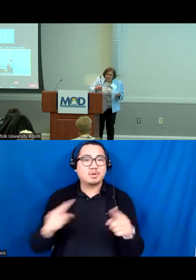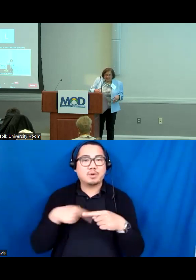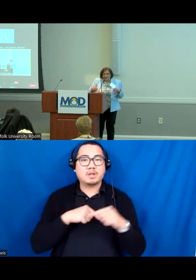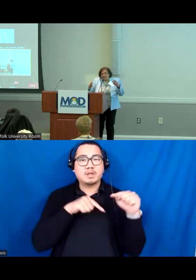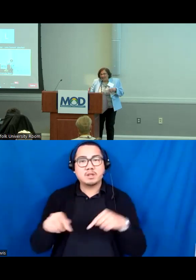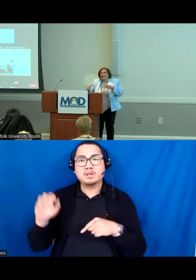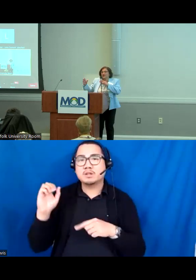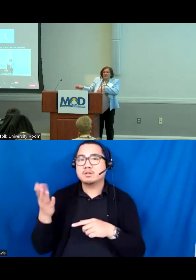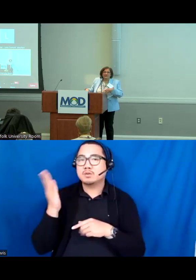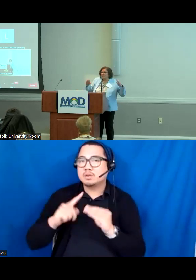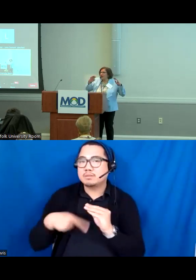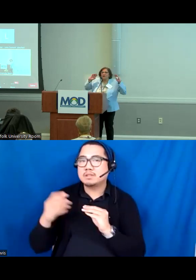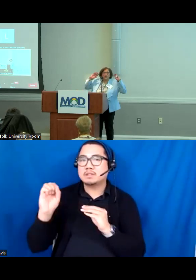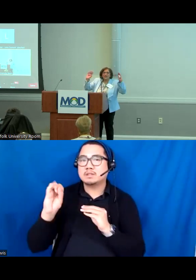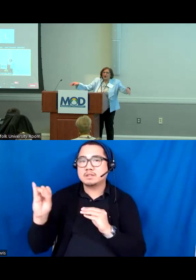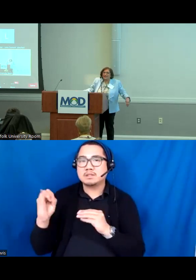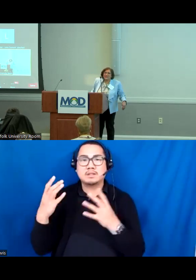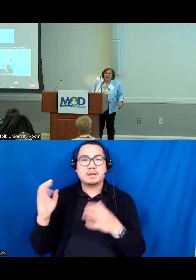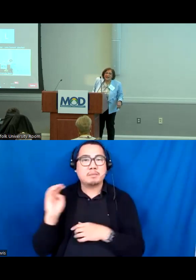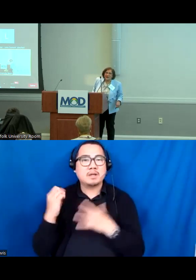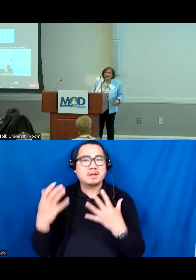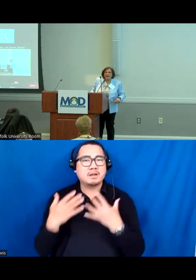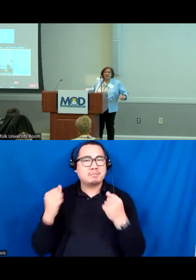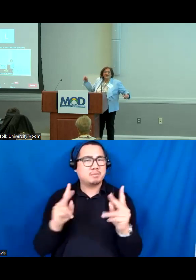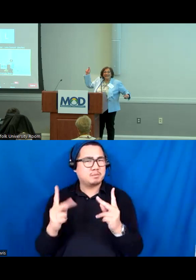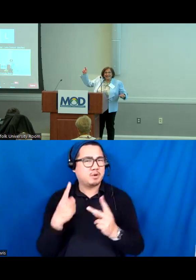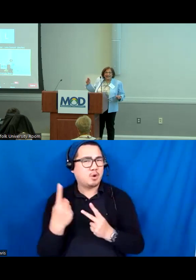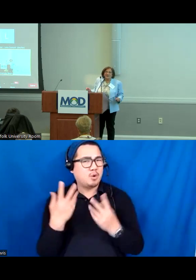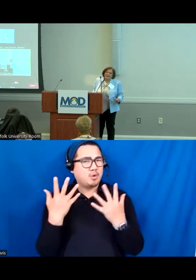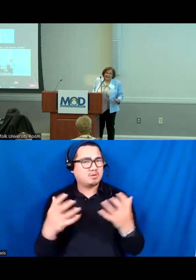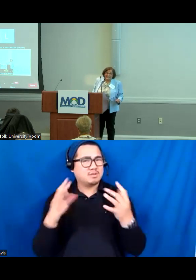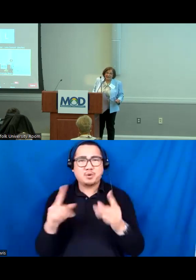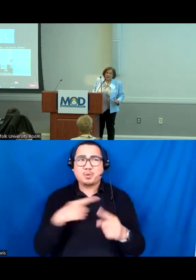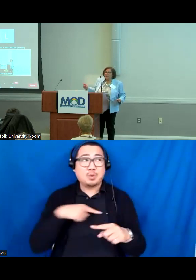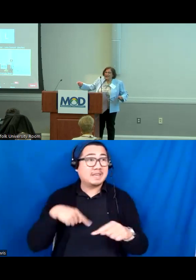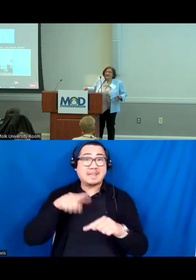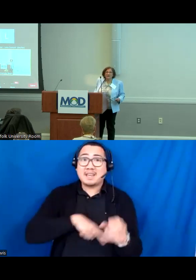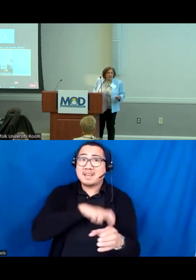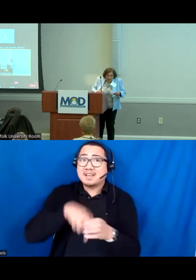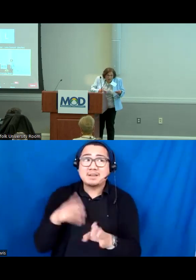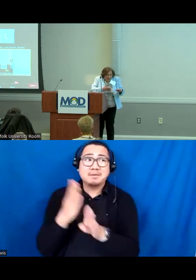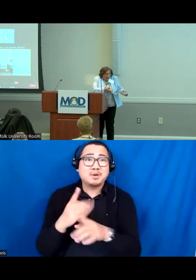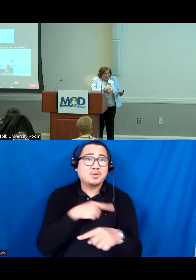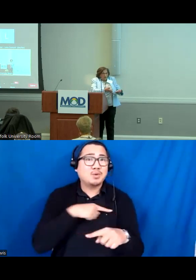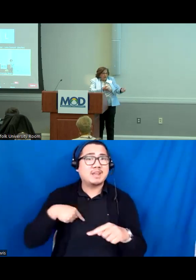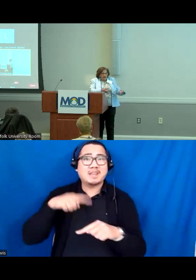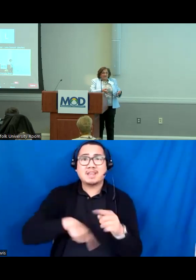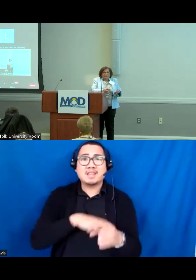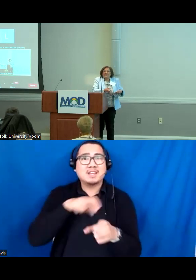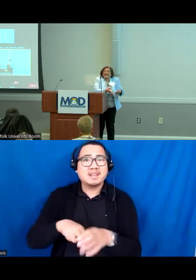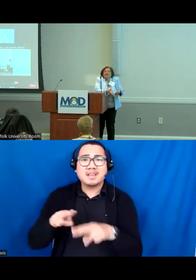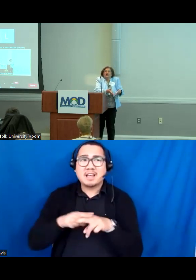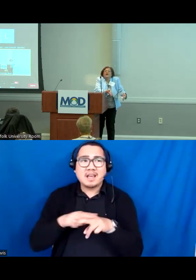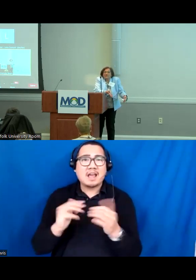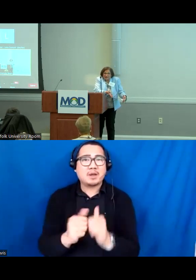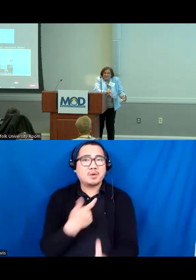disability benefits, mass health, whatever, the people just wanted to talk about, we can't get on the bus. We can't get on the train. How can we hear you? People